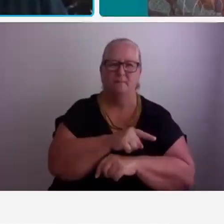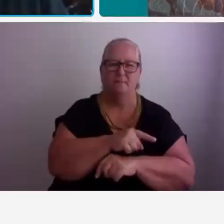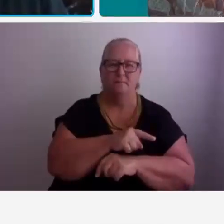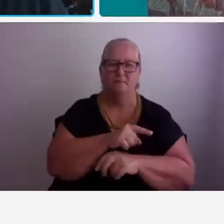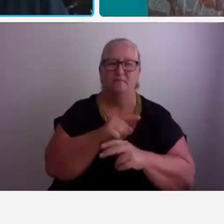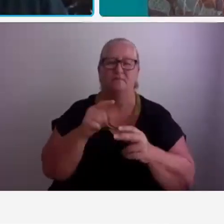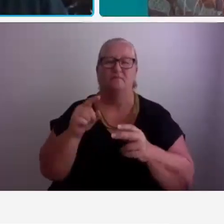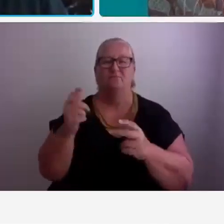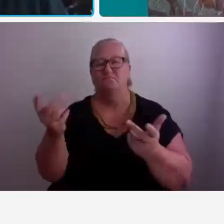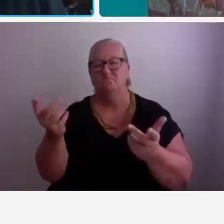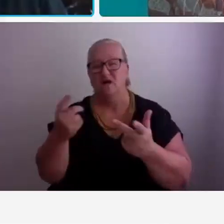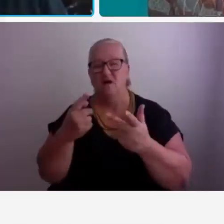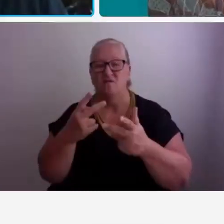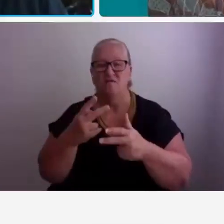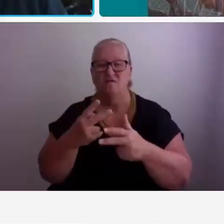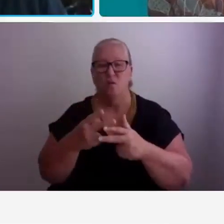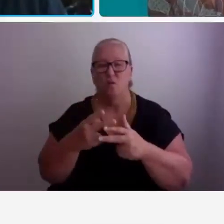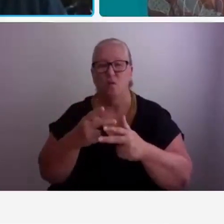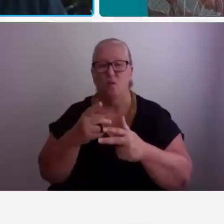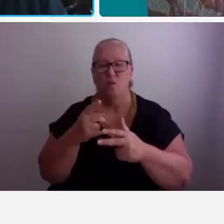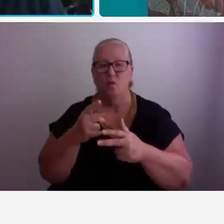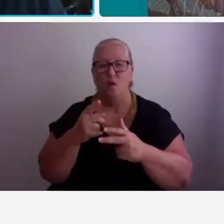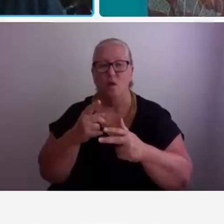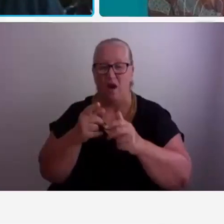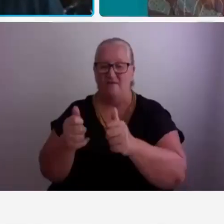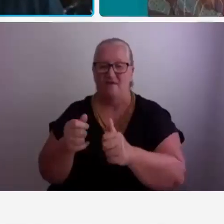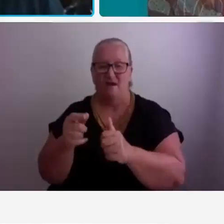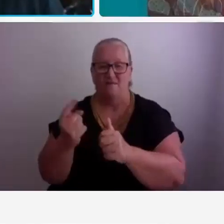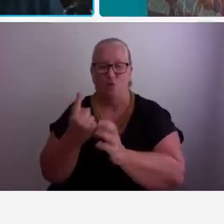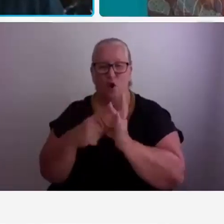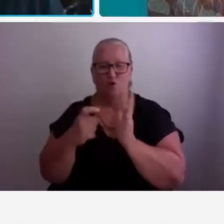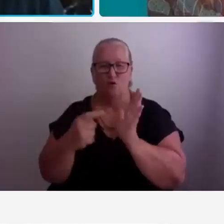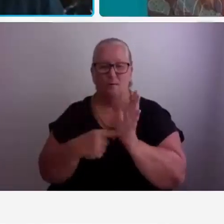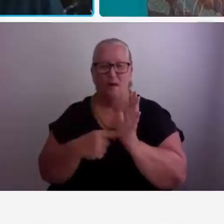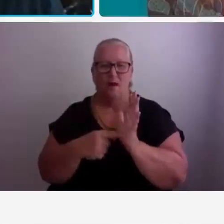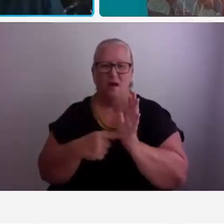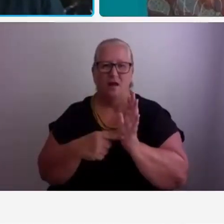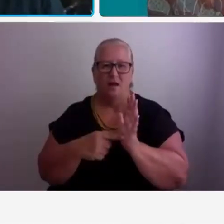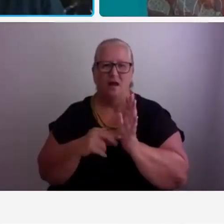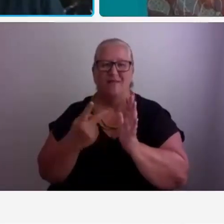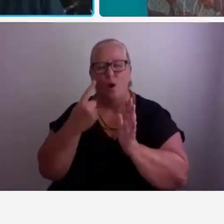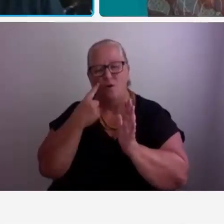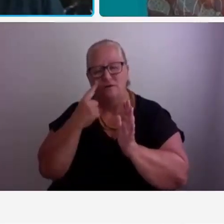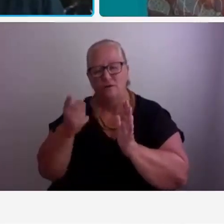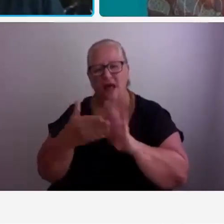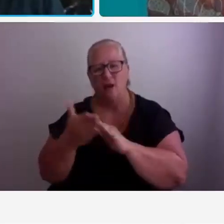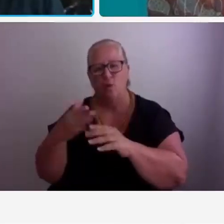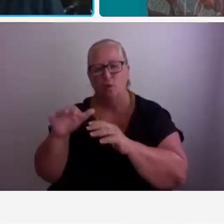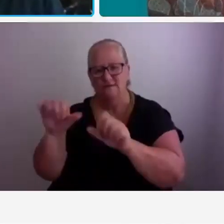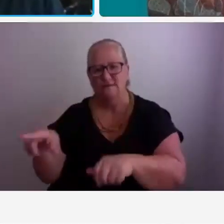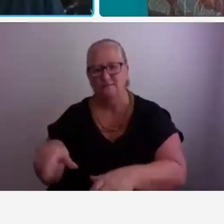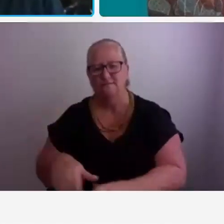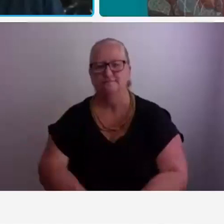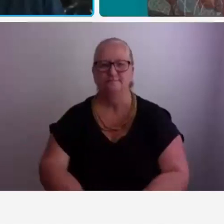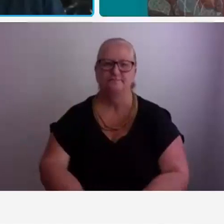And for the part after October, then there will obviously need to be an ANAC assessment, and